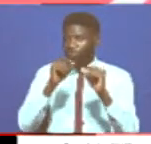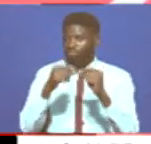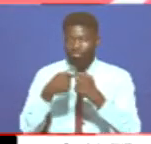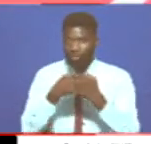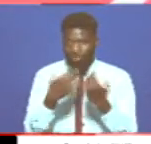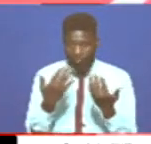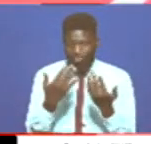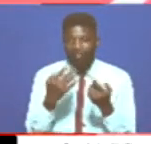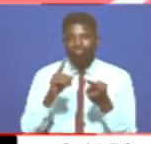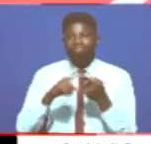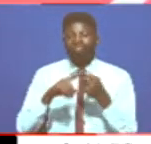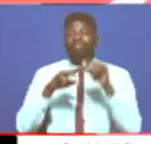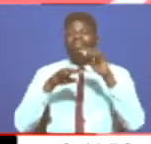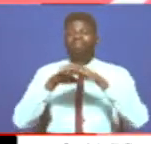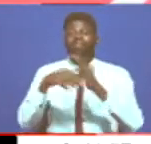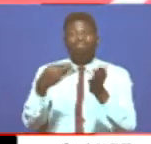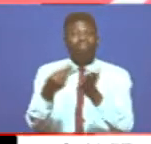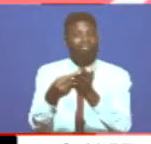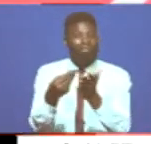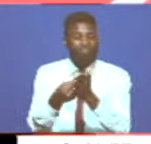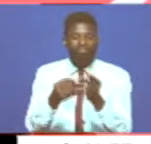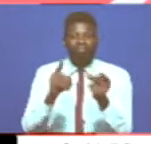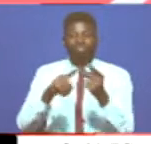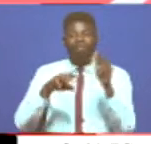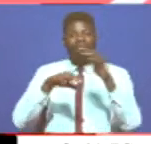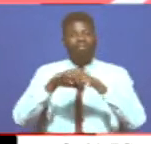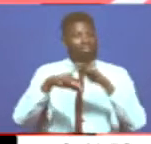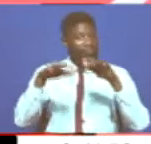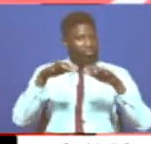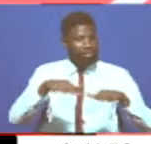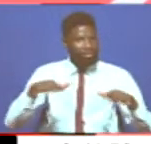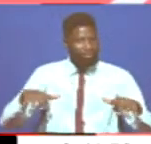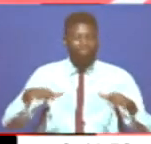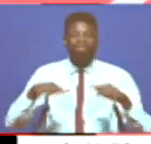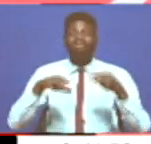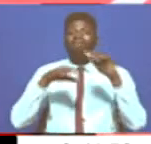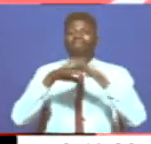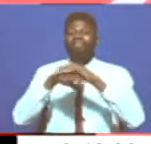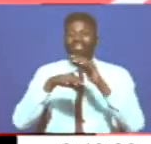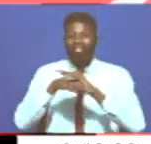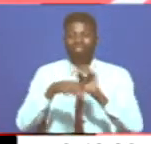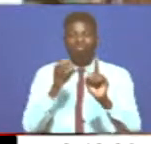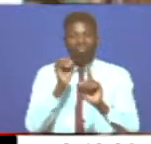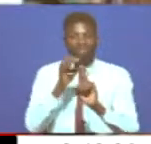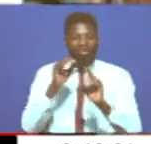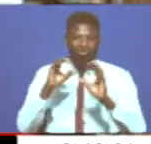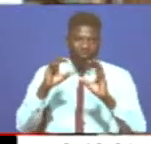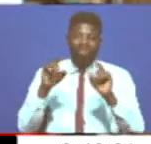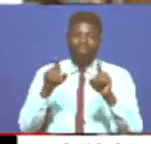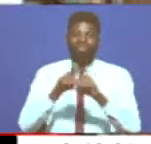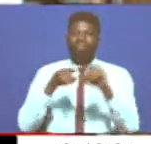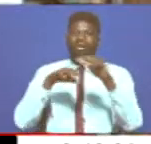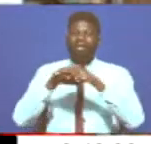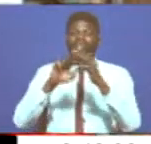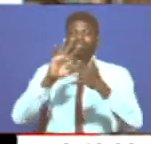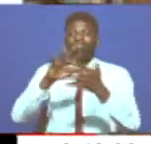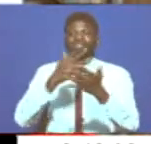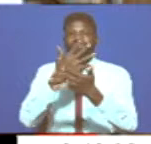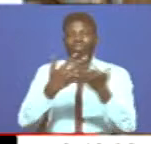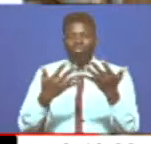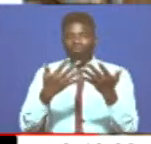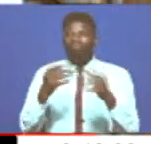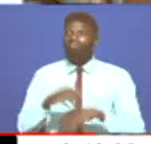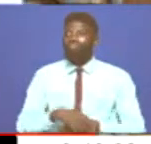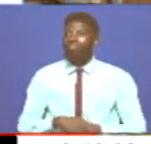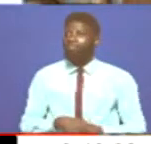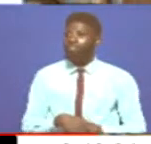to finance. They spoke about access to markets, access to mentoring and coaching, and access to networking. One of the challenges, the feedback we're getting